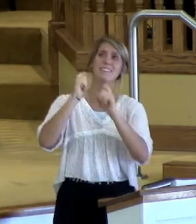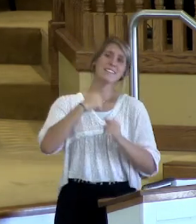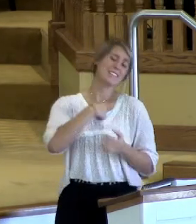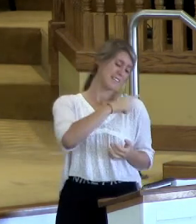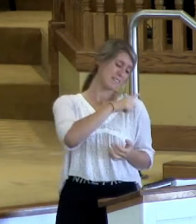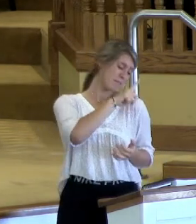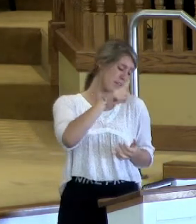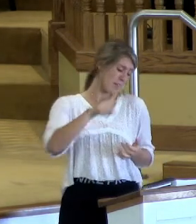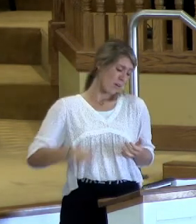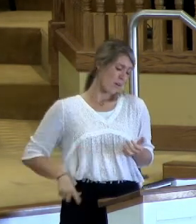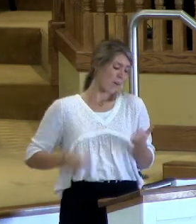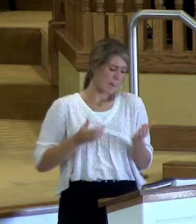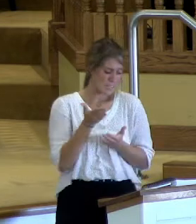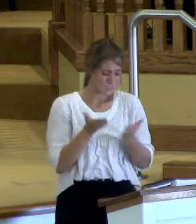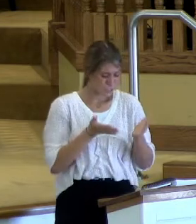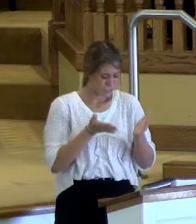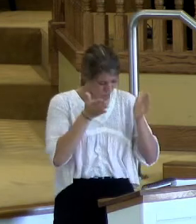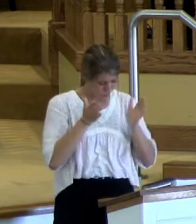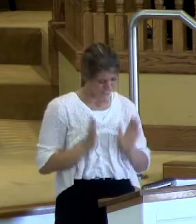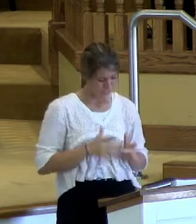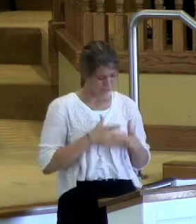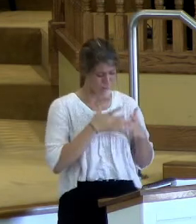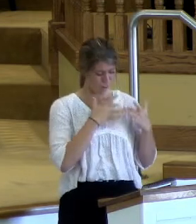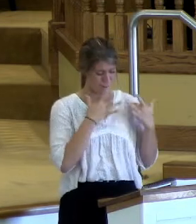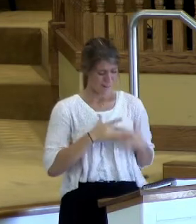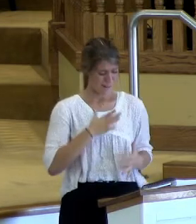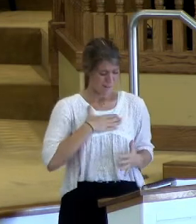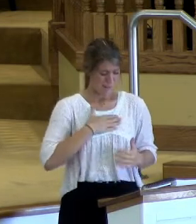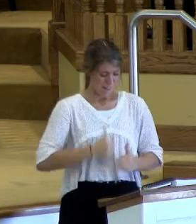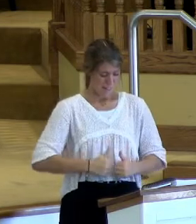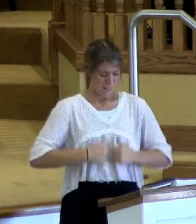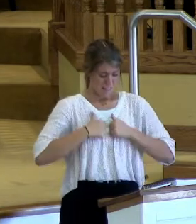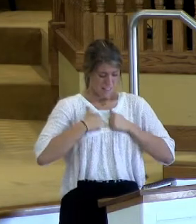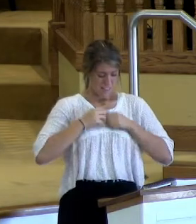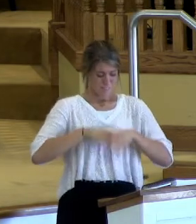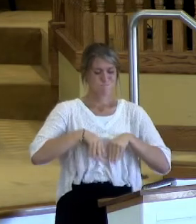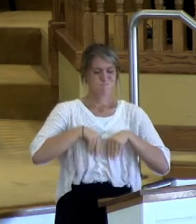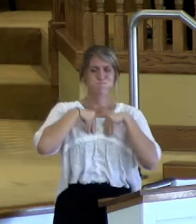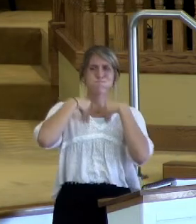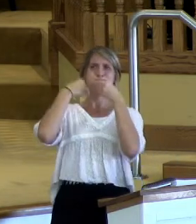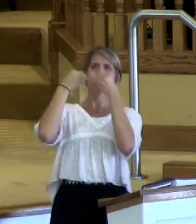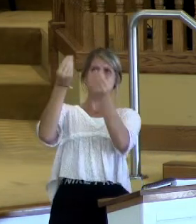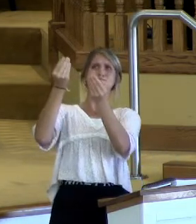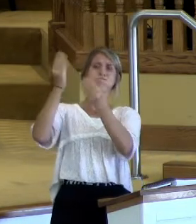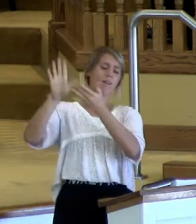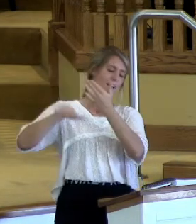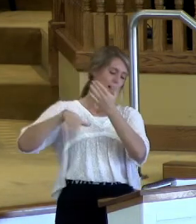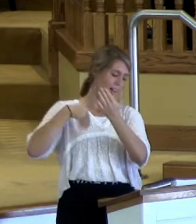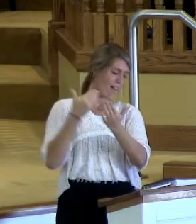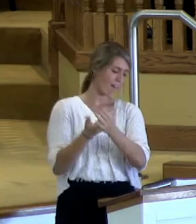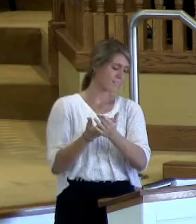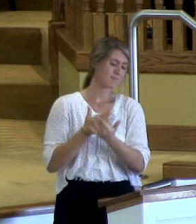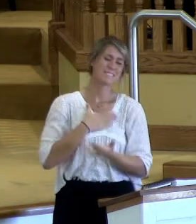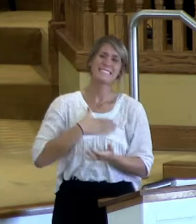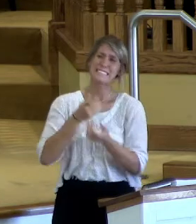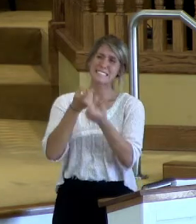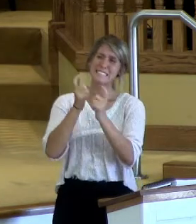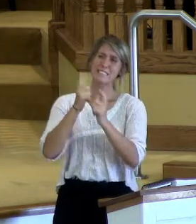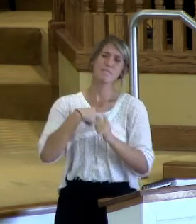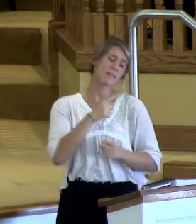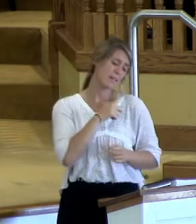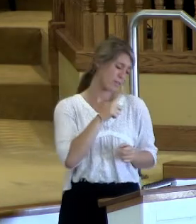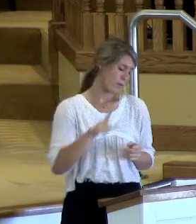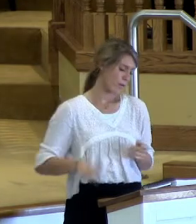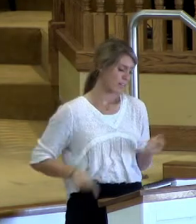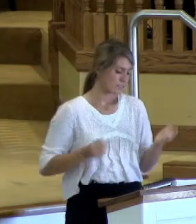cost. Give me, Lord, a servant's heart. Here's my life, take every part. Give